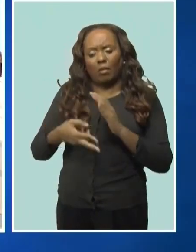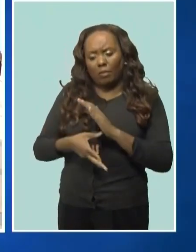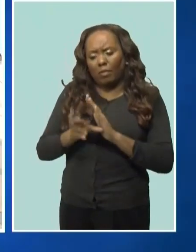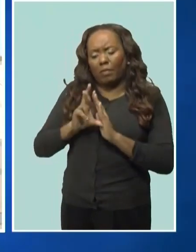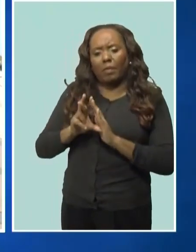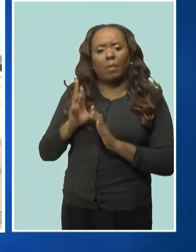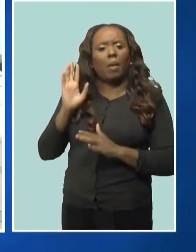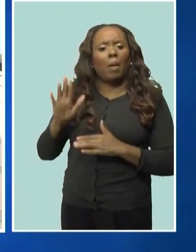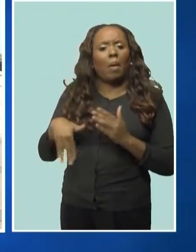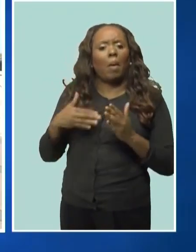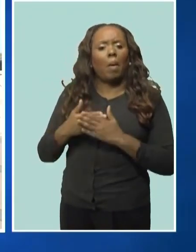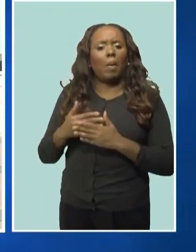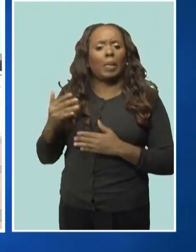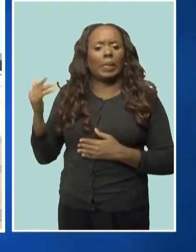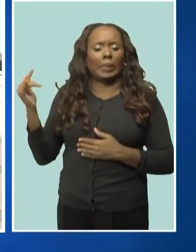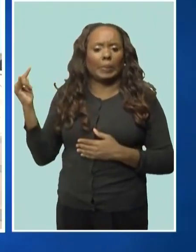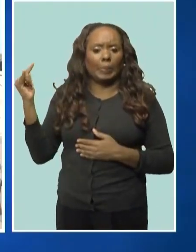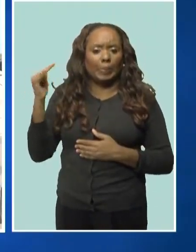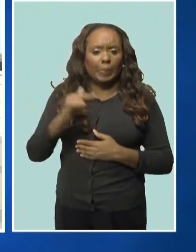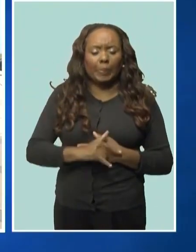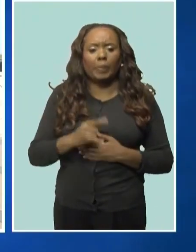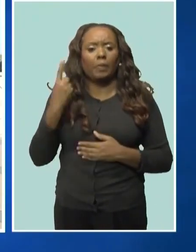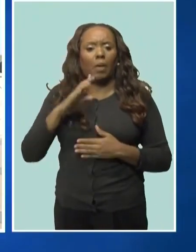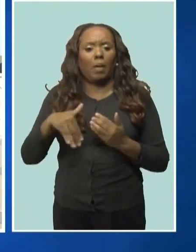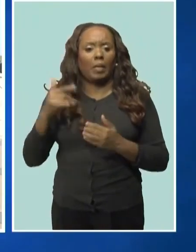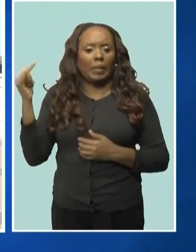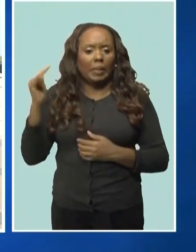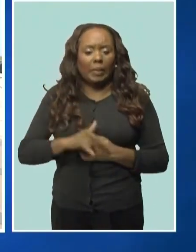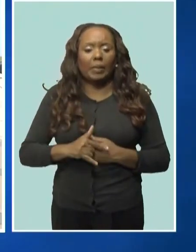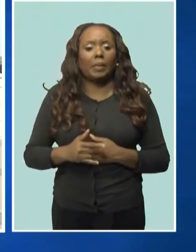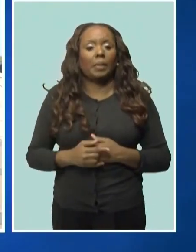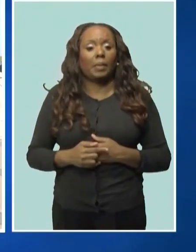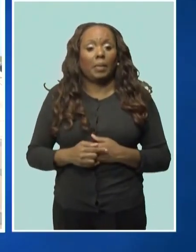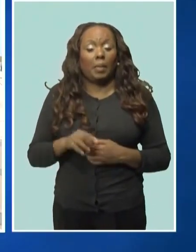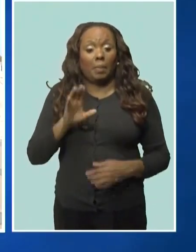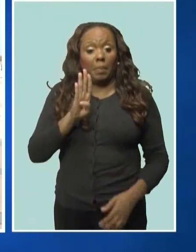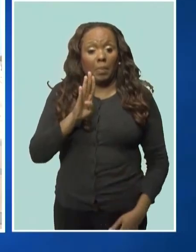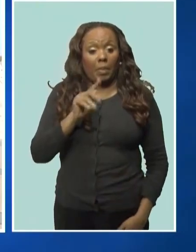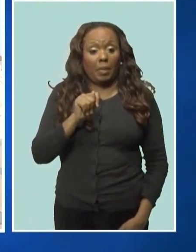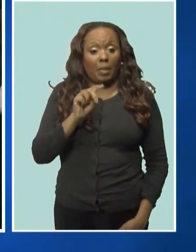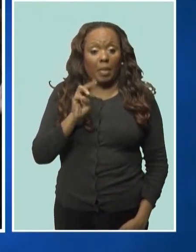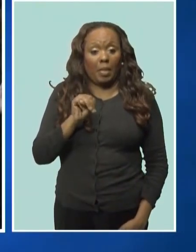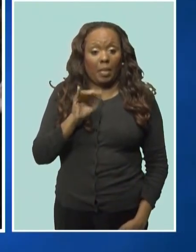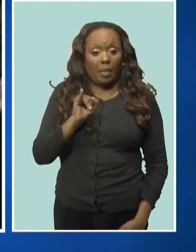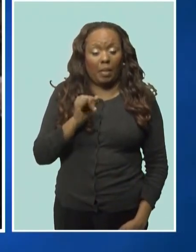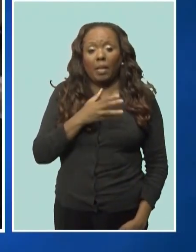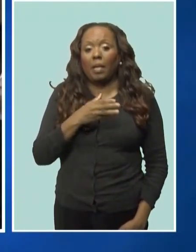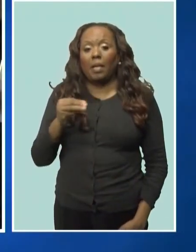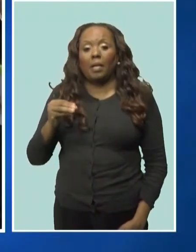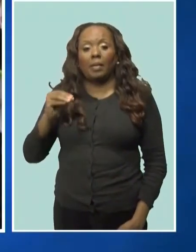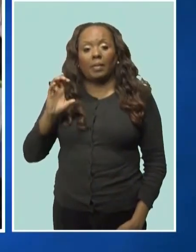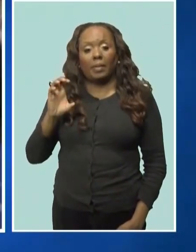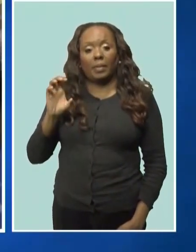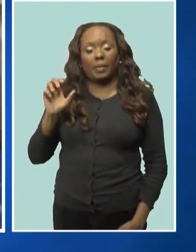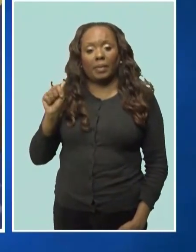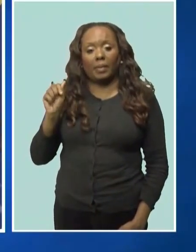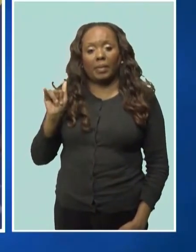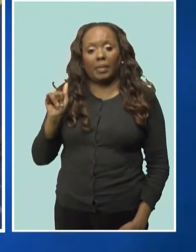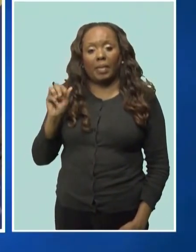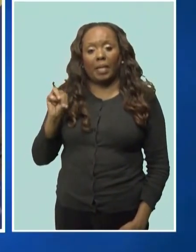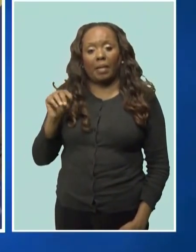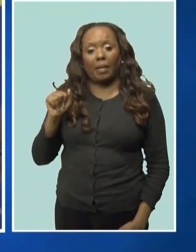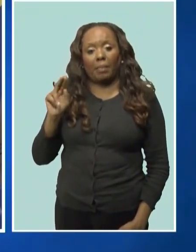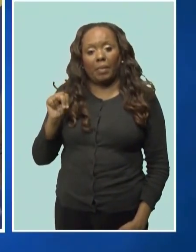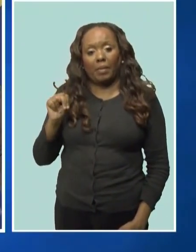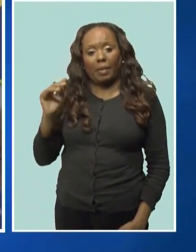into Barbados for the just concluded winter season. She notes both the BTMI and Cayman Airways mutually agreed